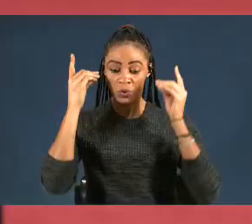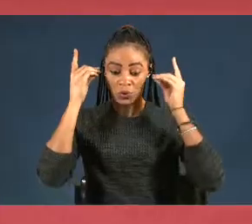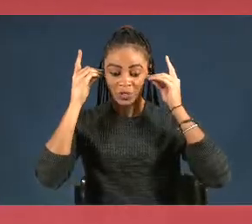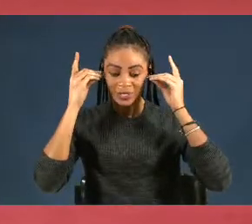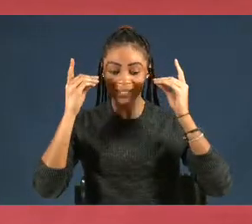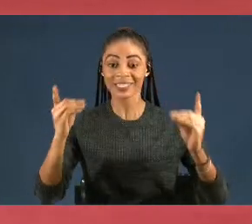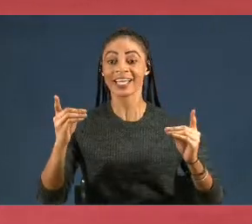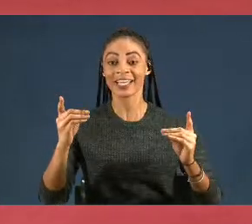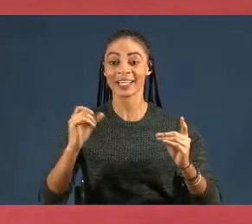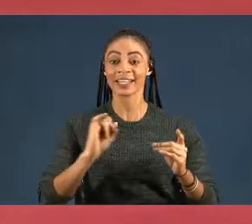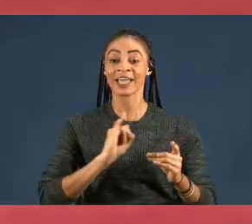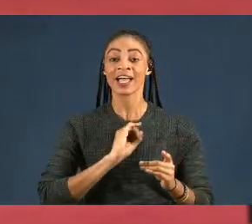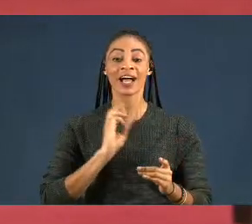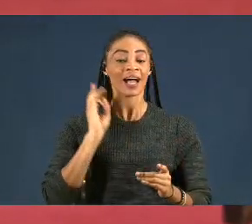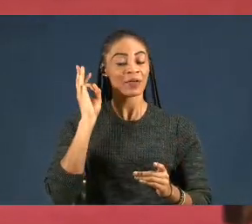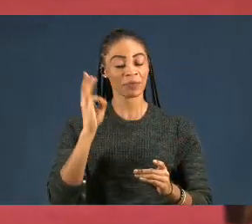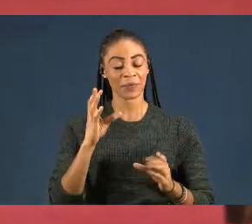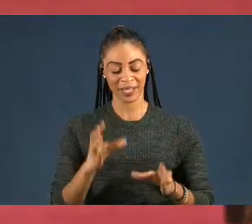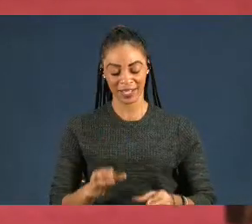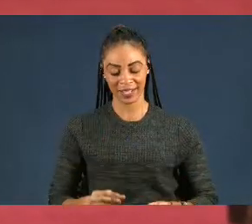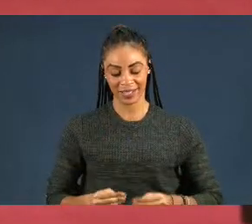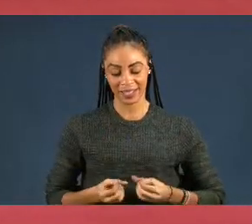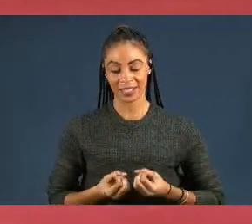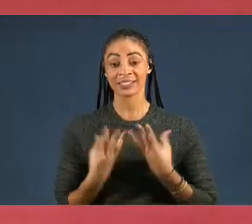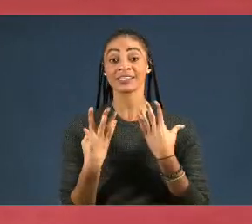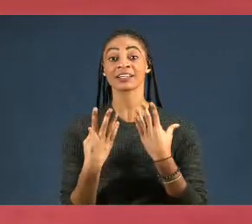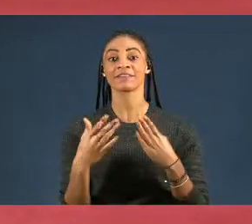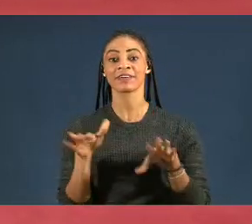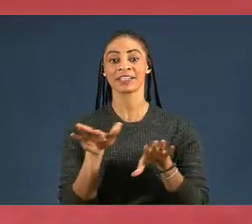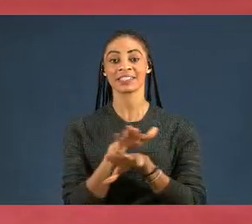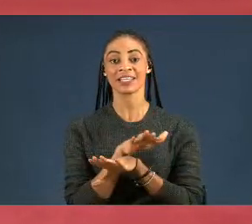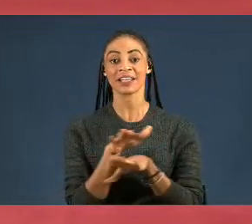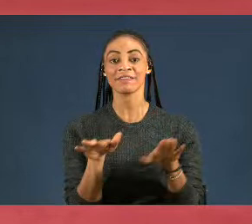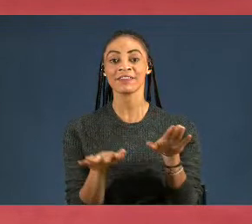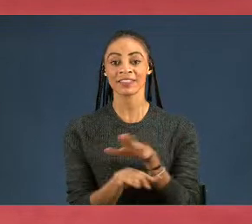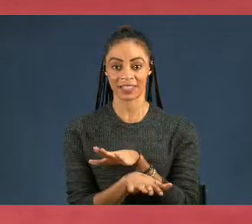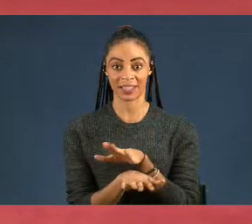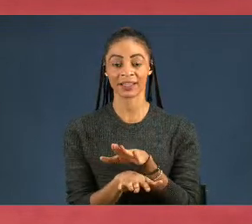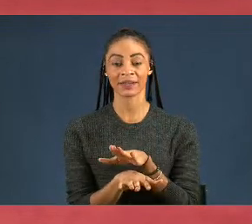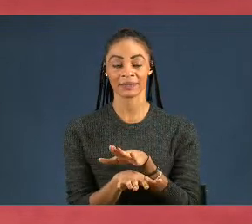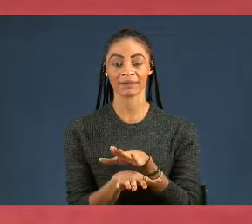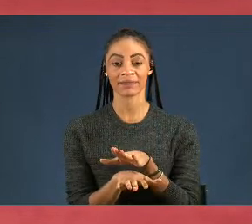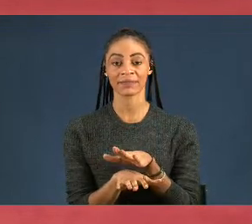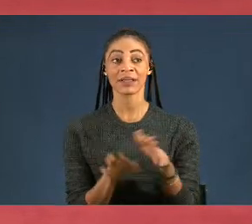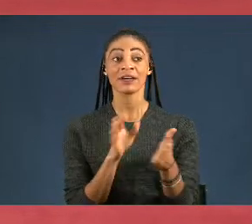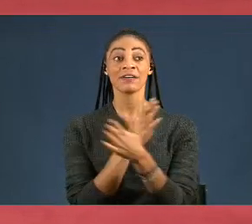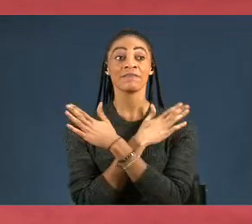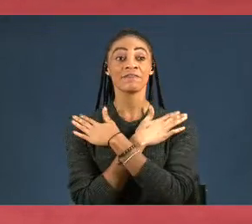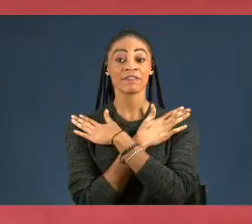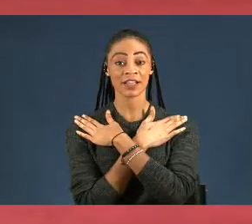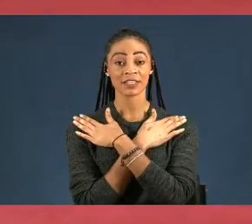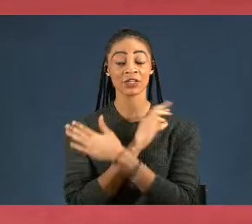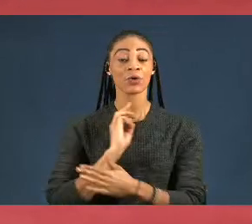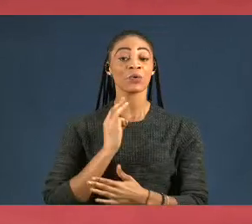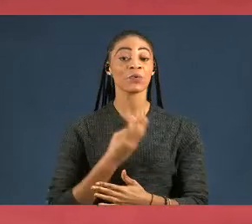give what I had reserved. Friends, we have only one life to live. And the one life that we have to live, we are